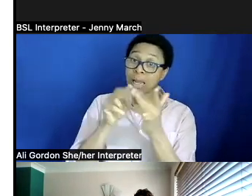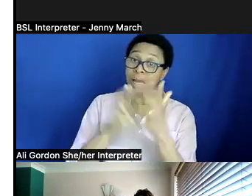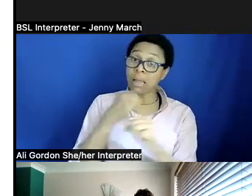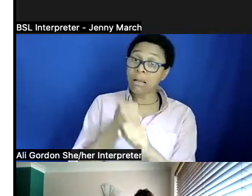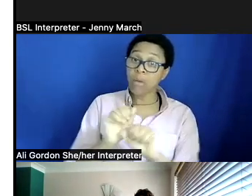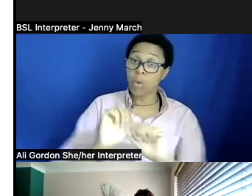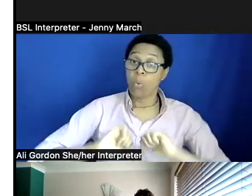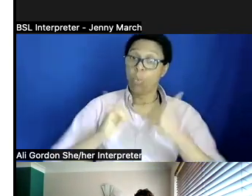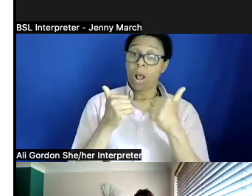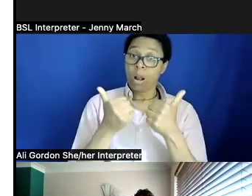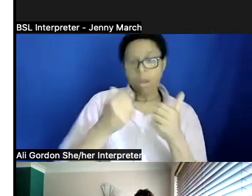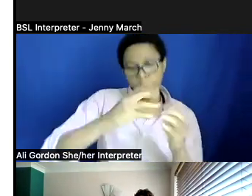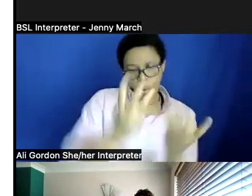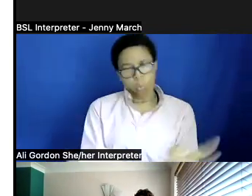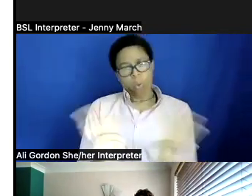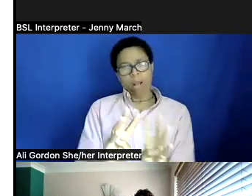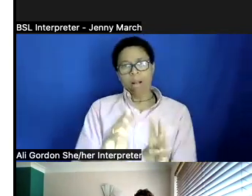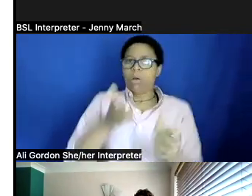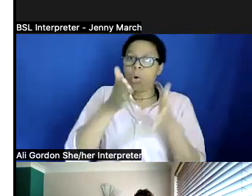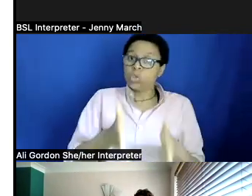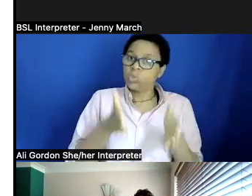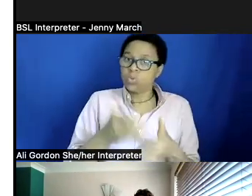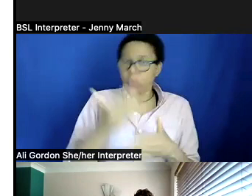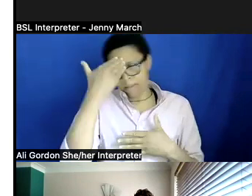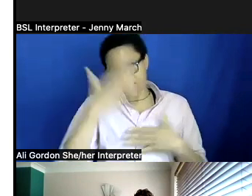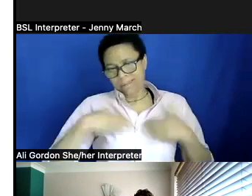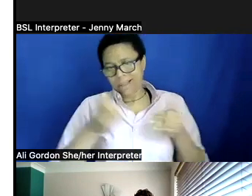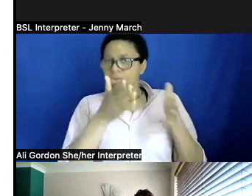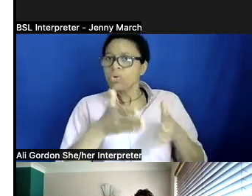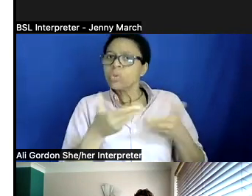down. And that's in Chichester. And one of the things that happened,